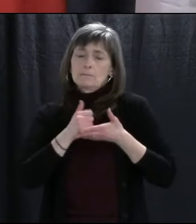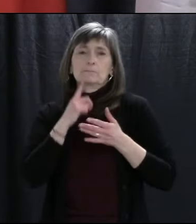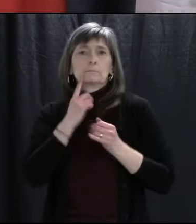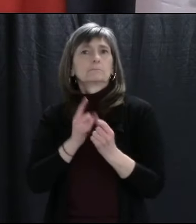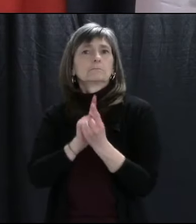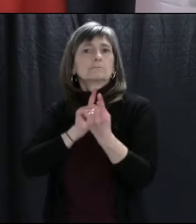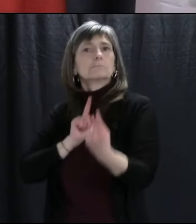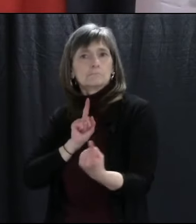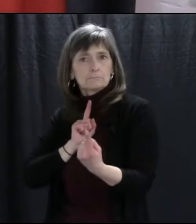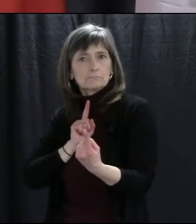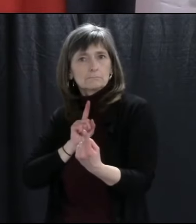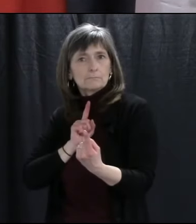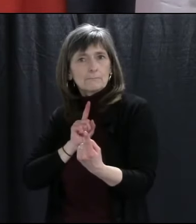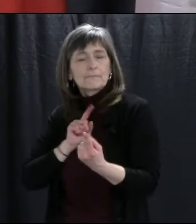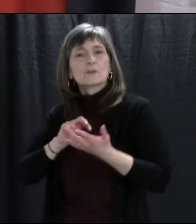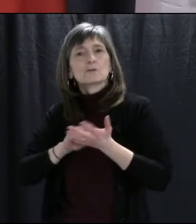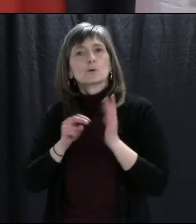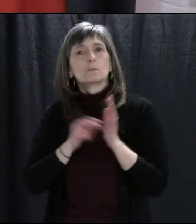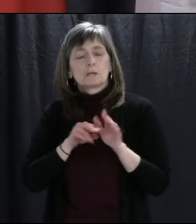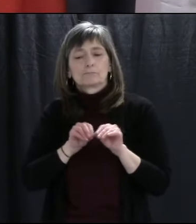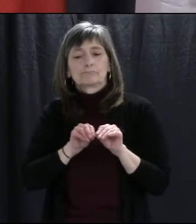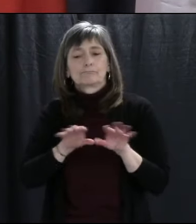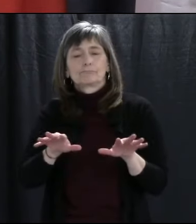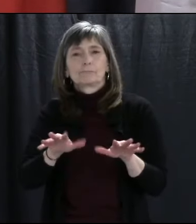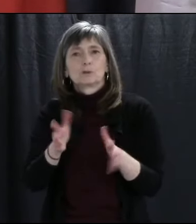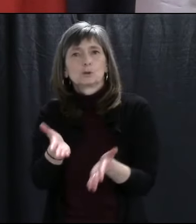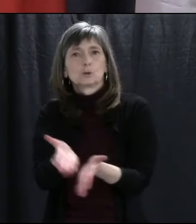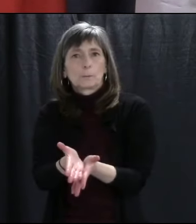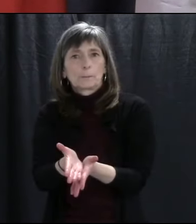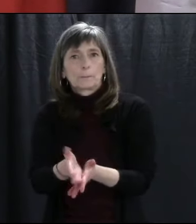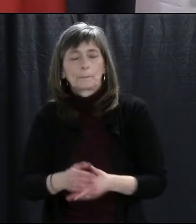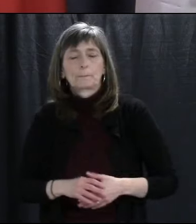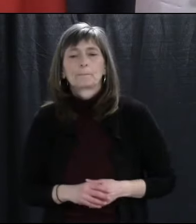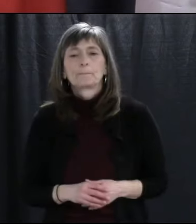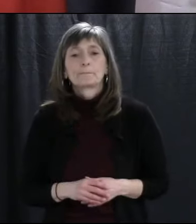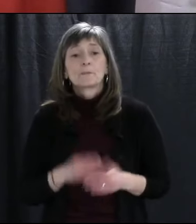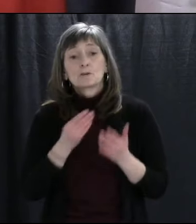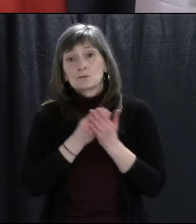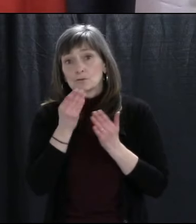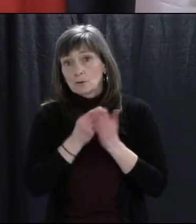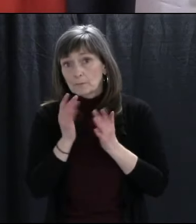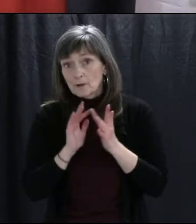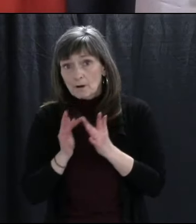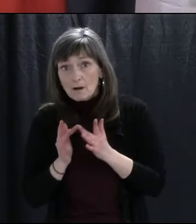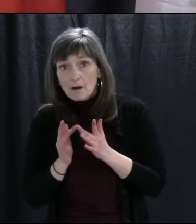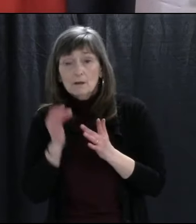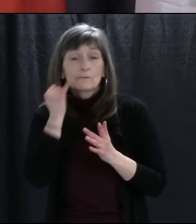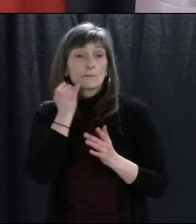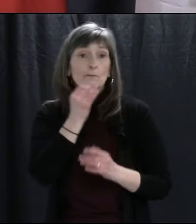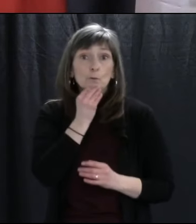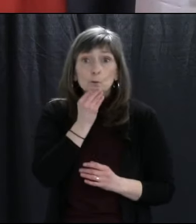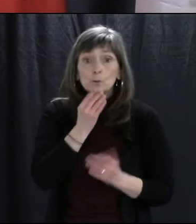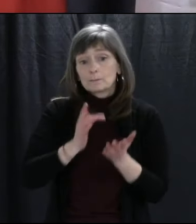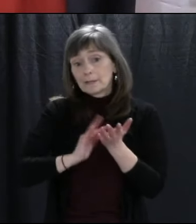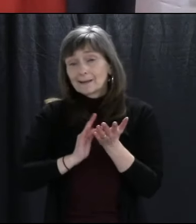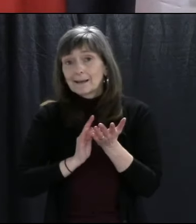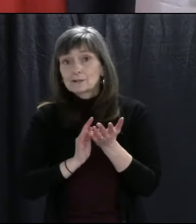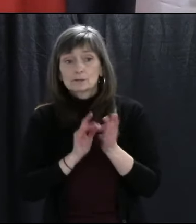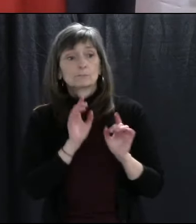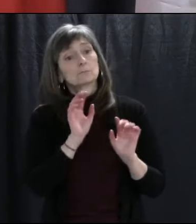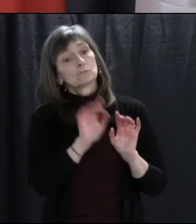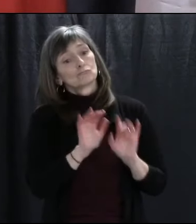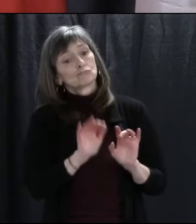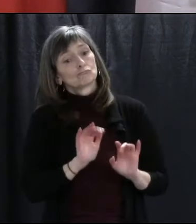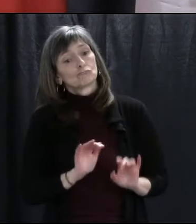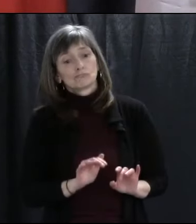help push back the spread of COVID-19. Shopping online for those essential services helps